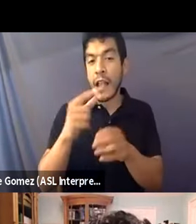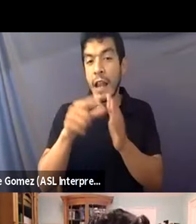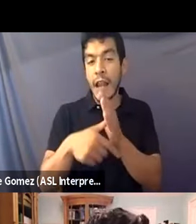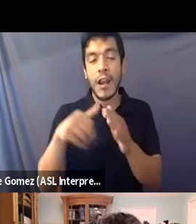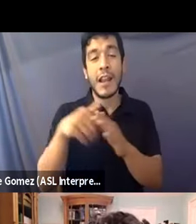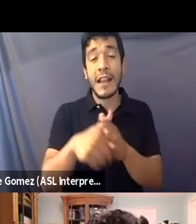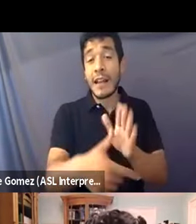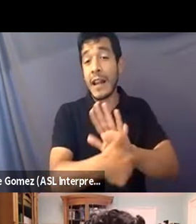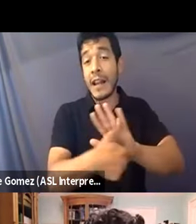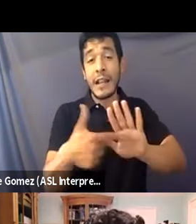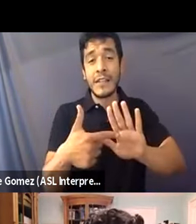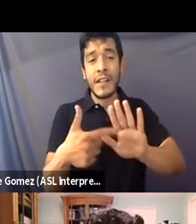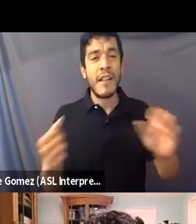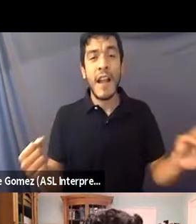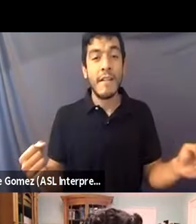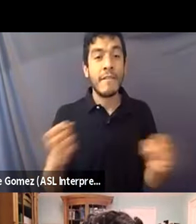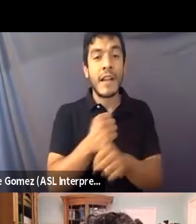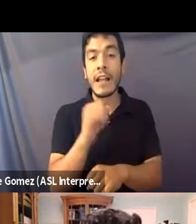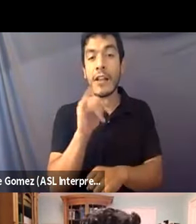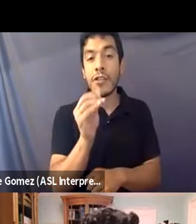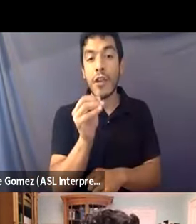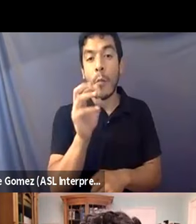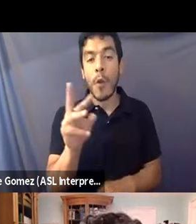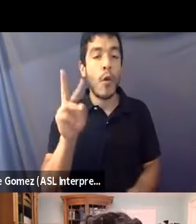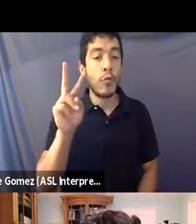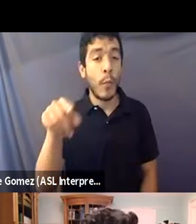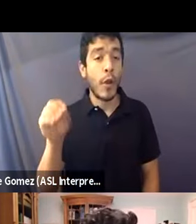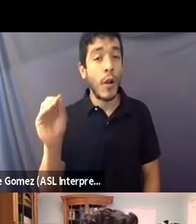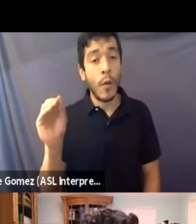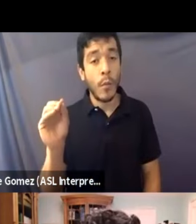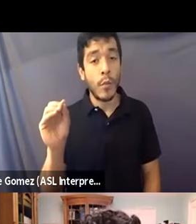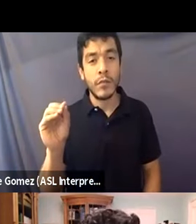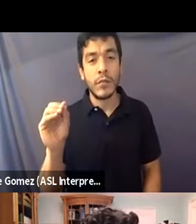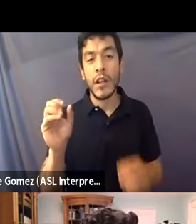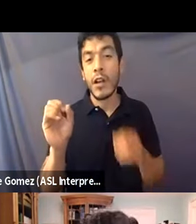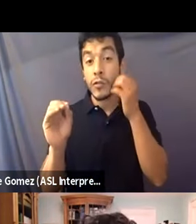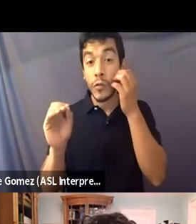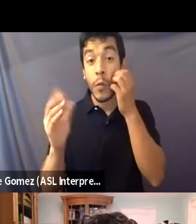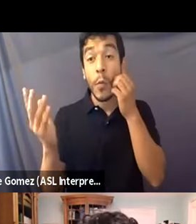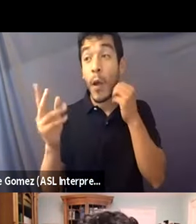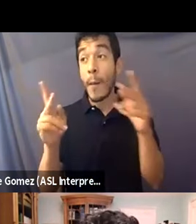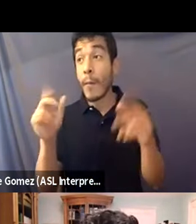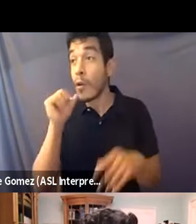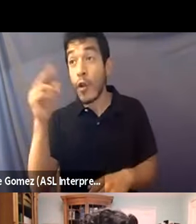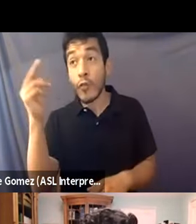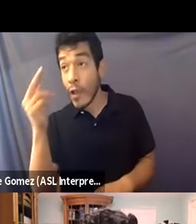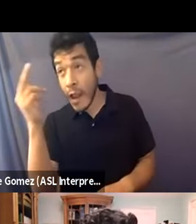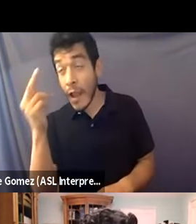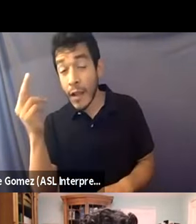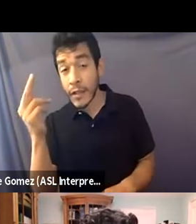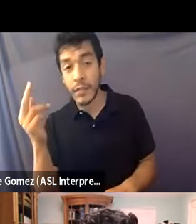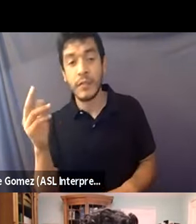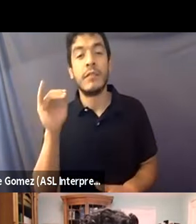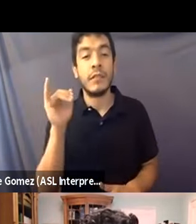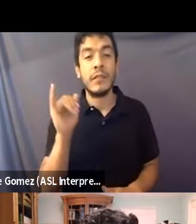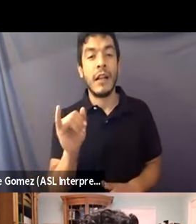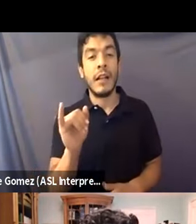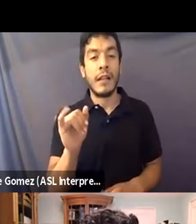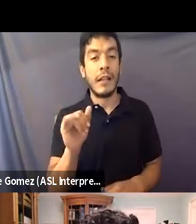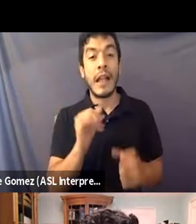fighting Jim Crow 2.0, right? And so what people don't know is that it is a lot